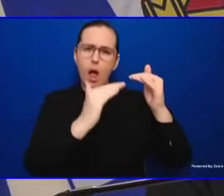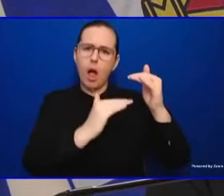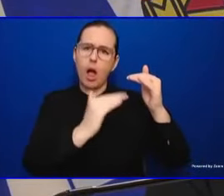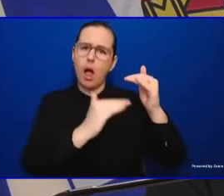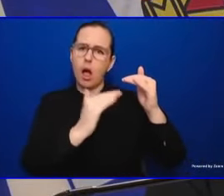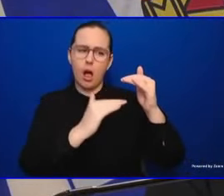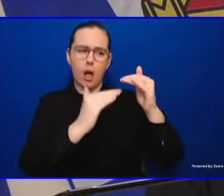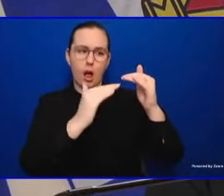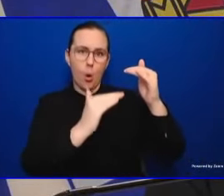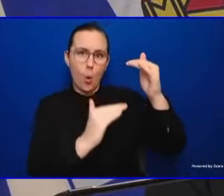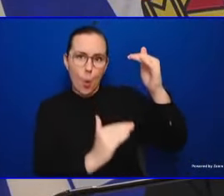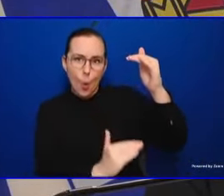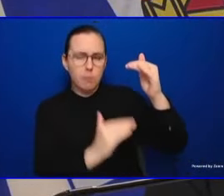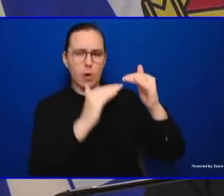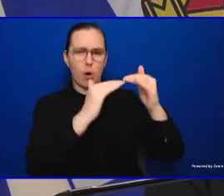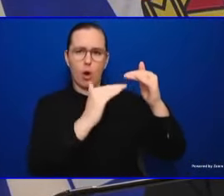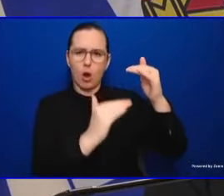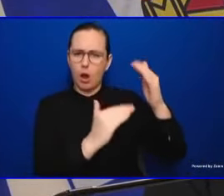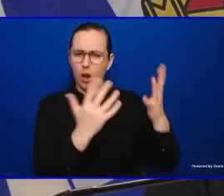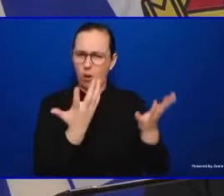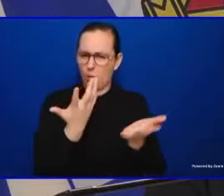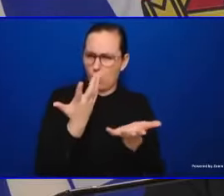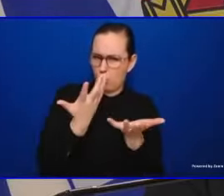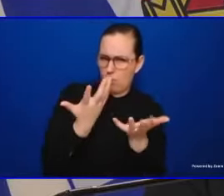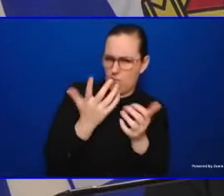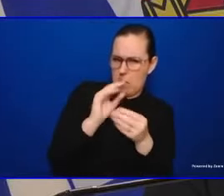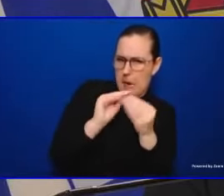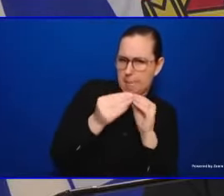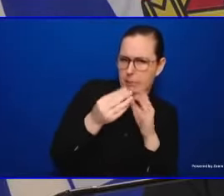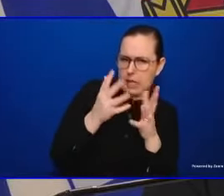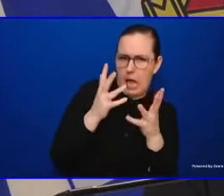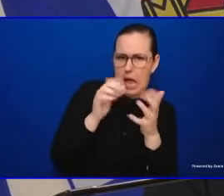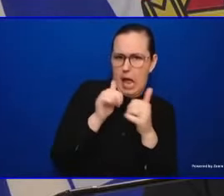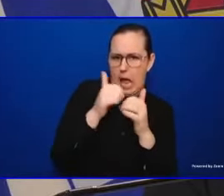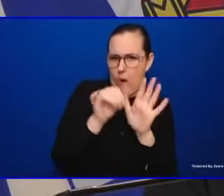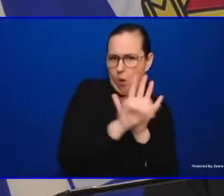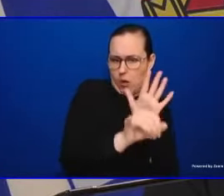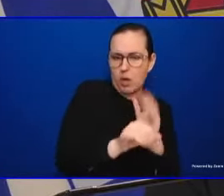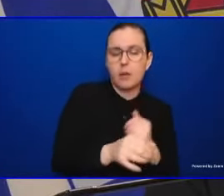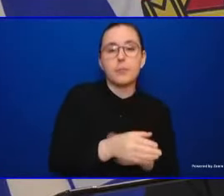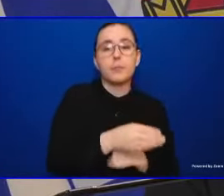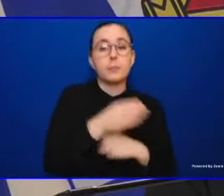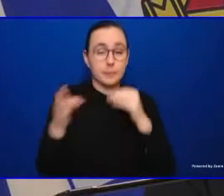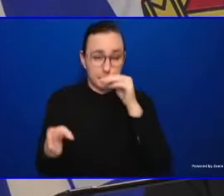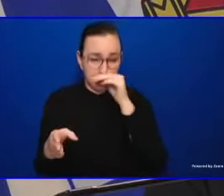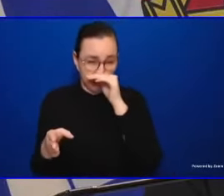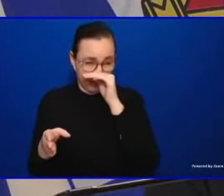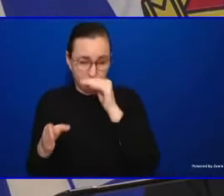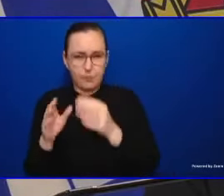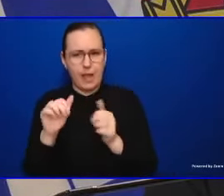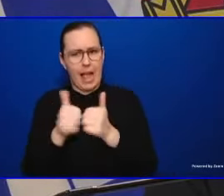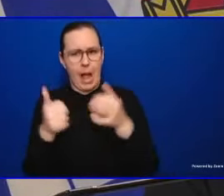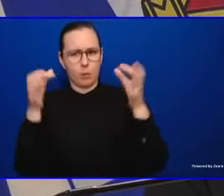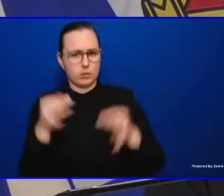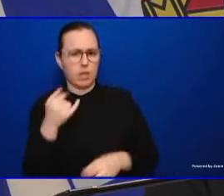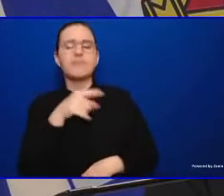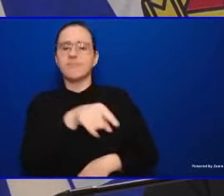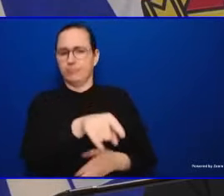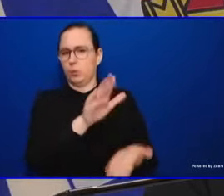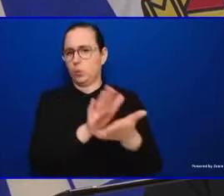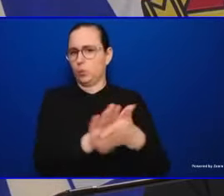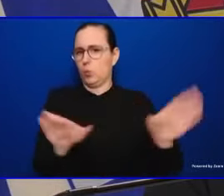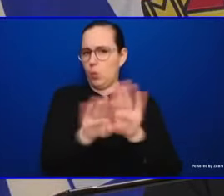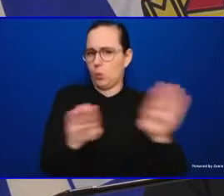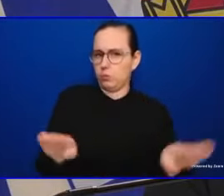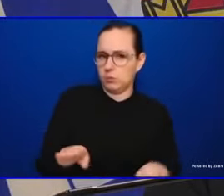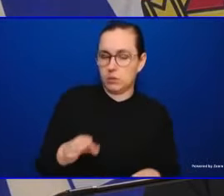for functional reasons? Is it 20% of staff not available, 30% of staff not available? What point does